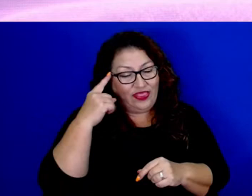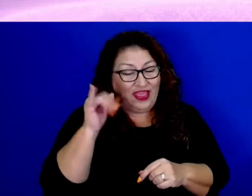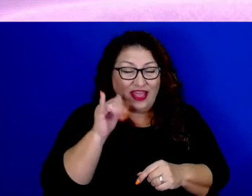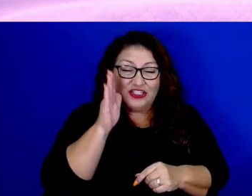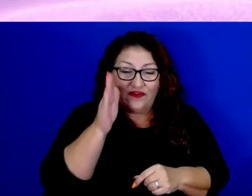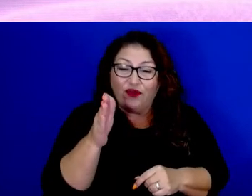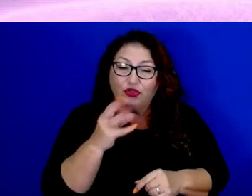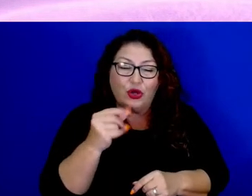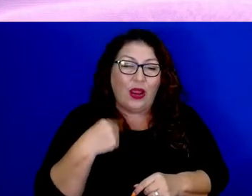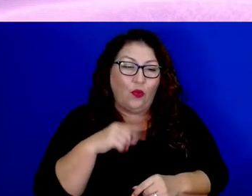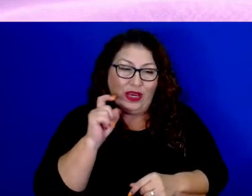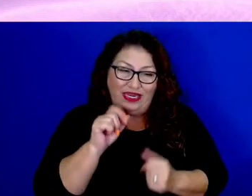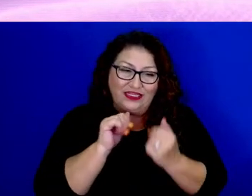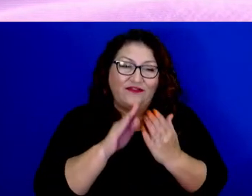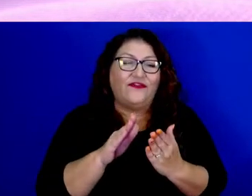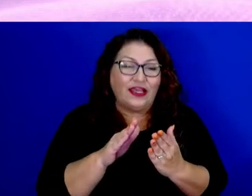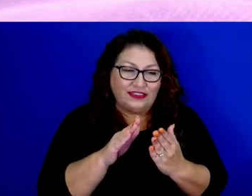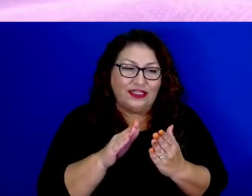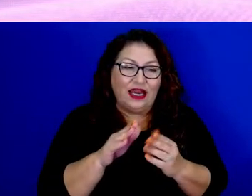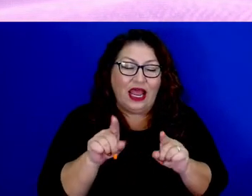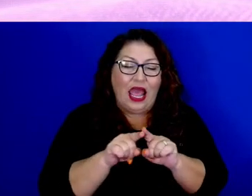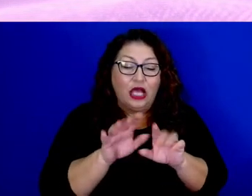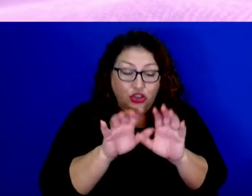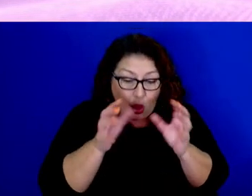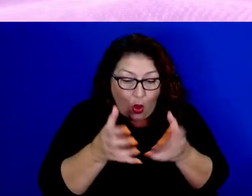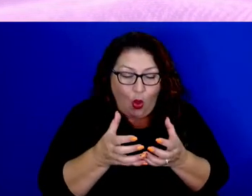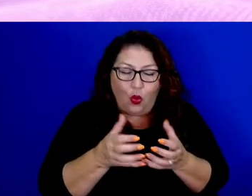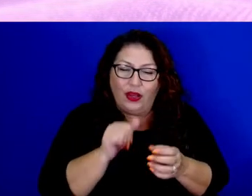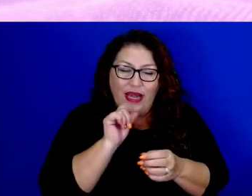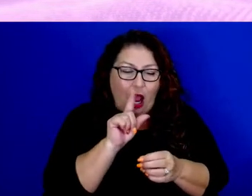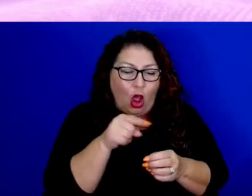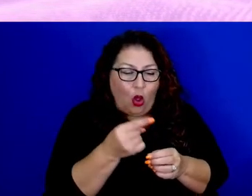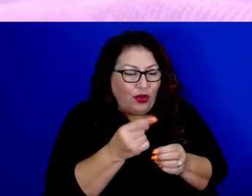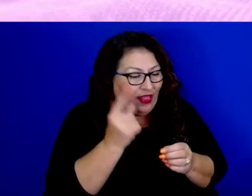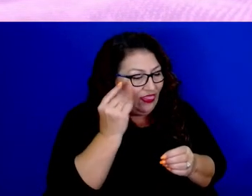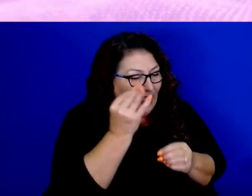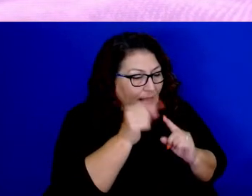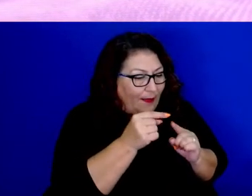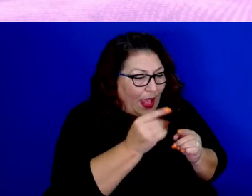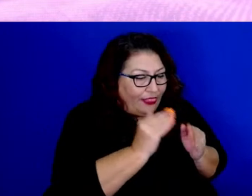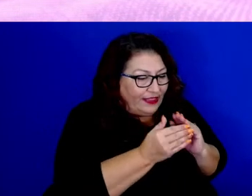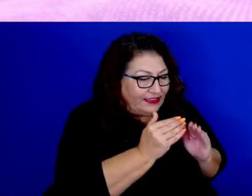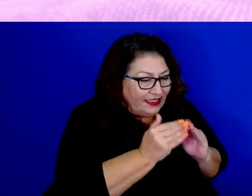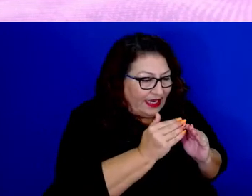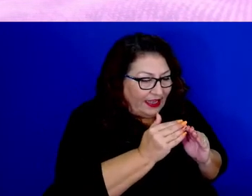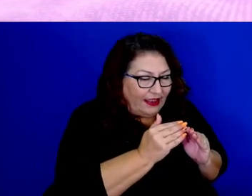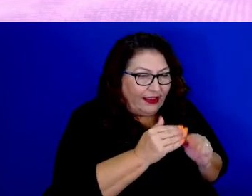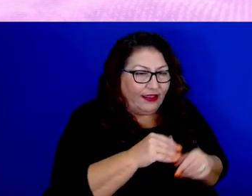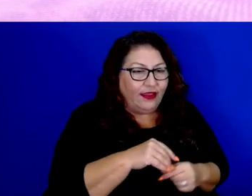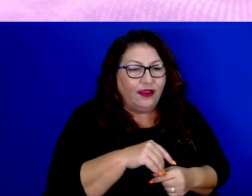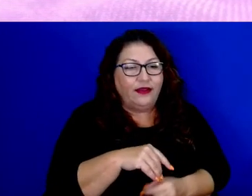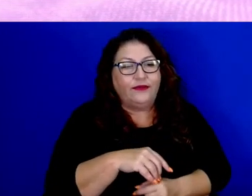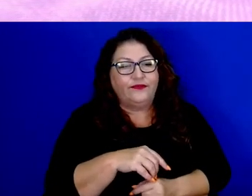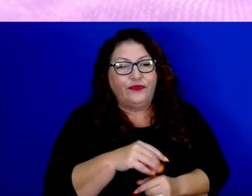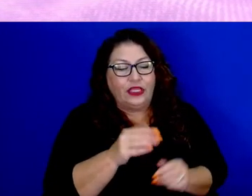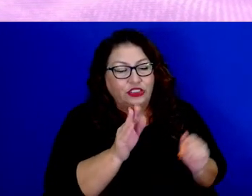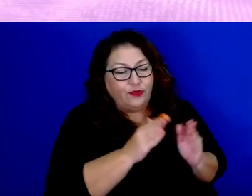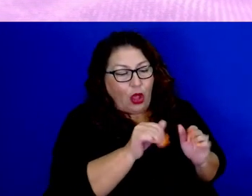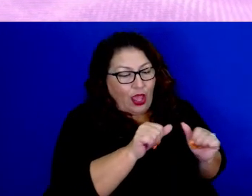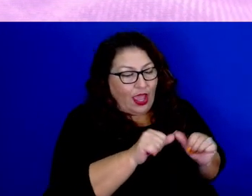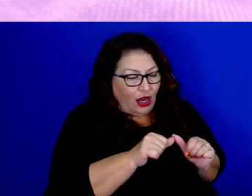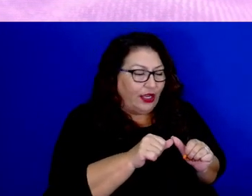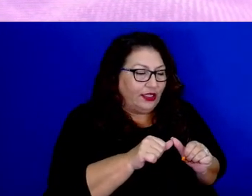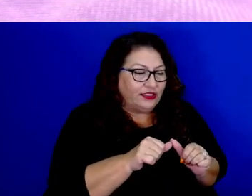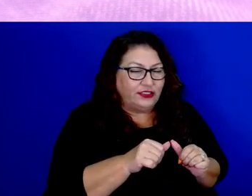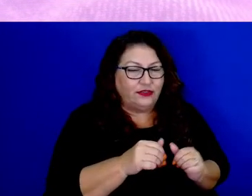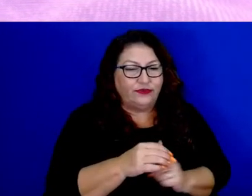it as a whole thing and not only thinking about the privileged spaces of cities with more public resources. Thank